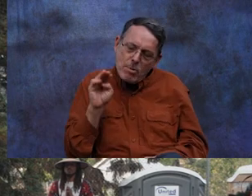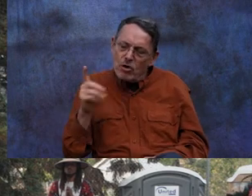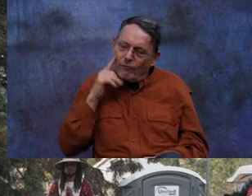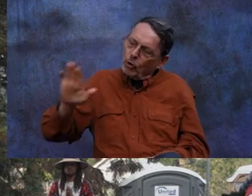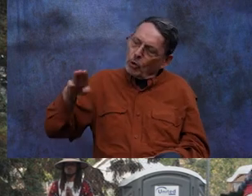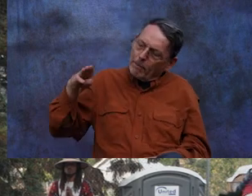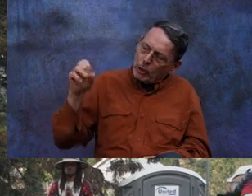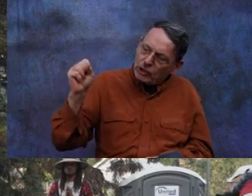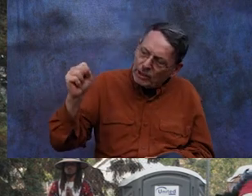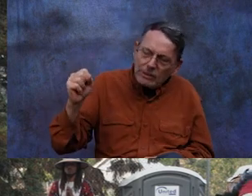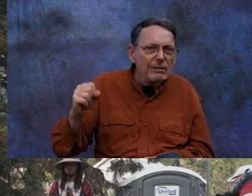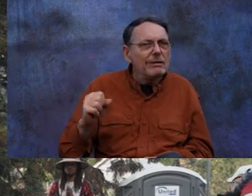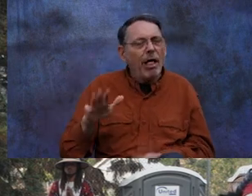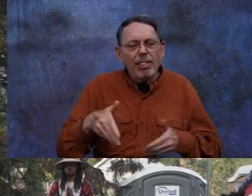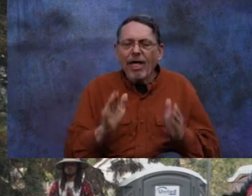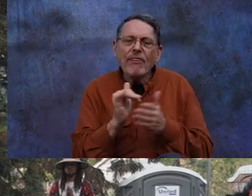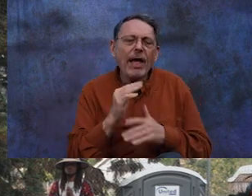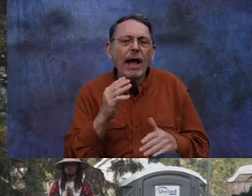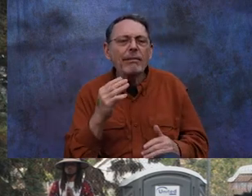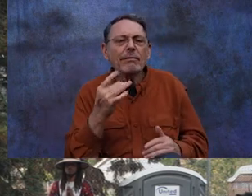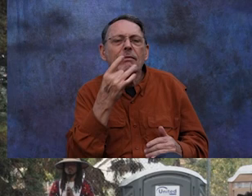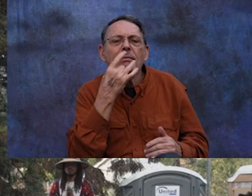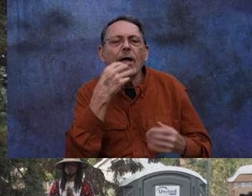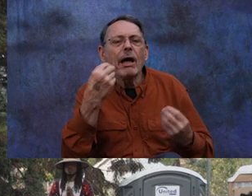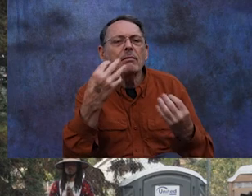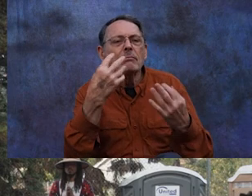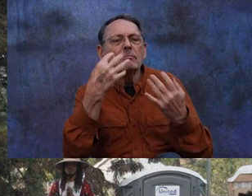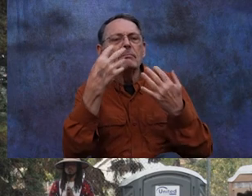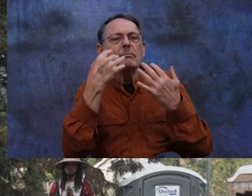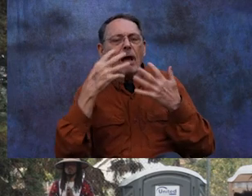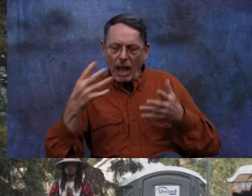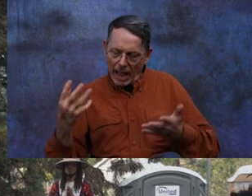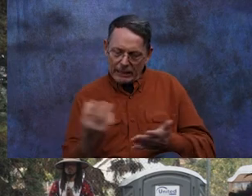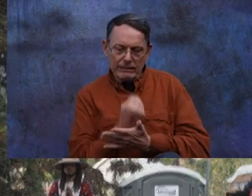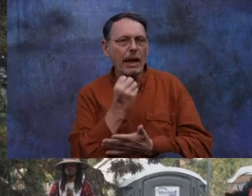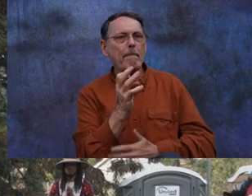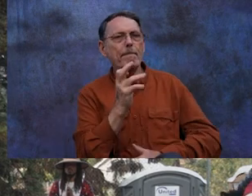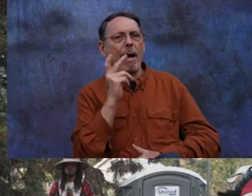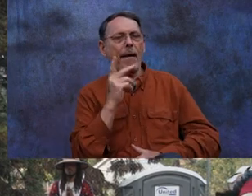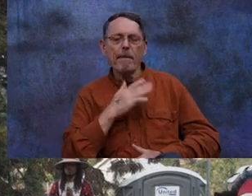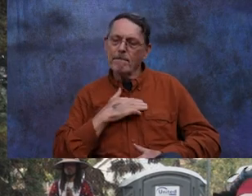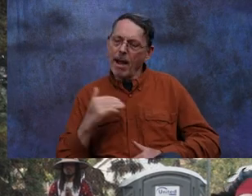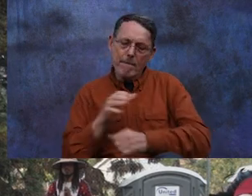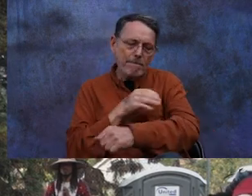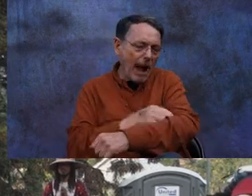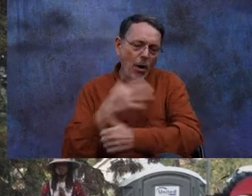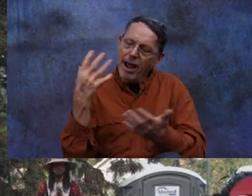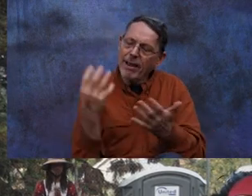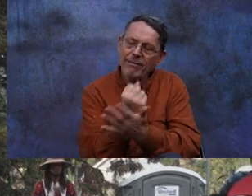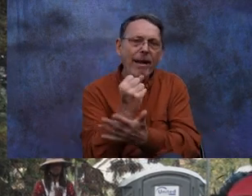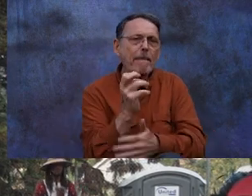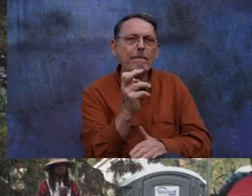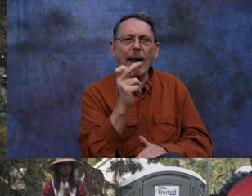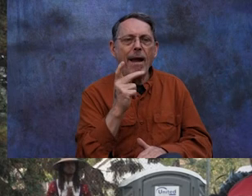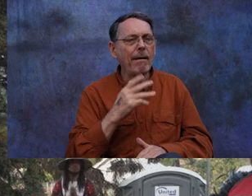okay? Let it just bathe over you to say, I take back my power. I take back my intuition. I take back what I can